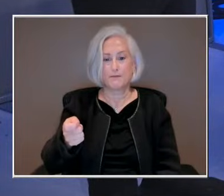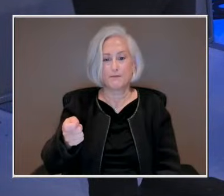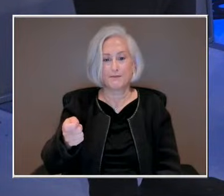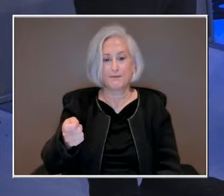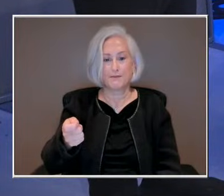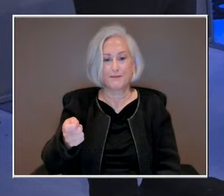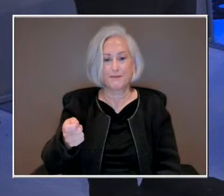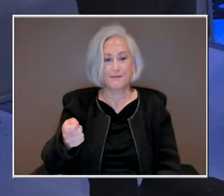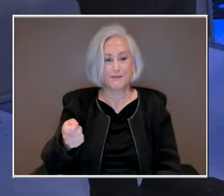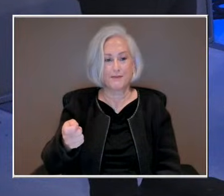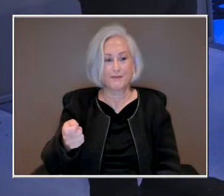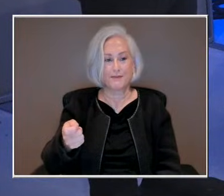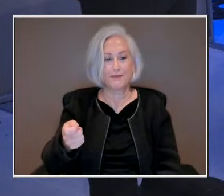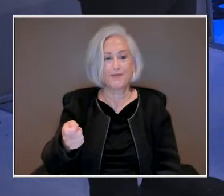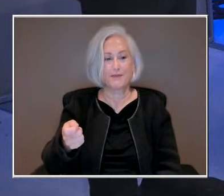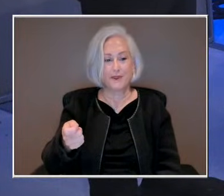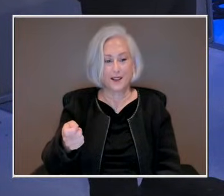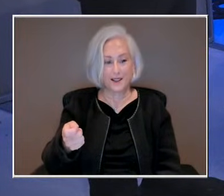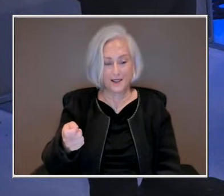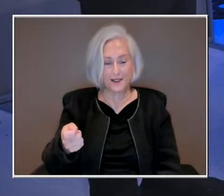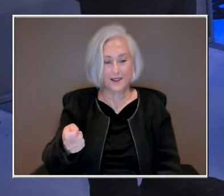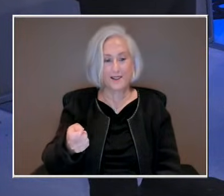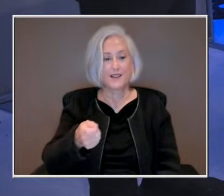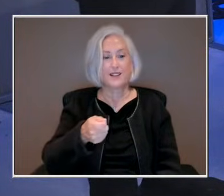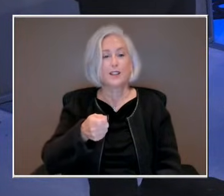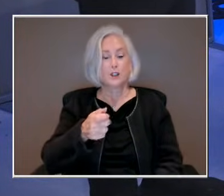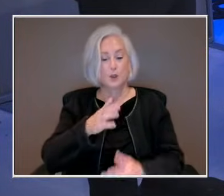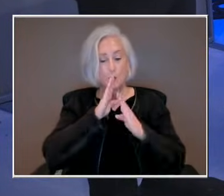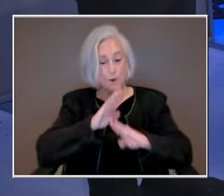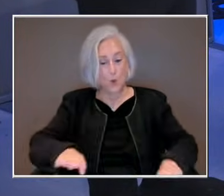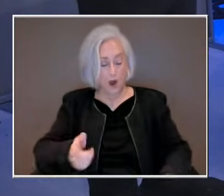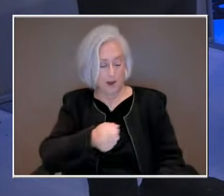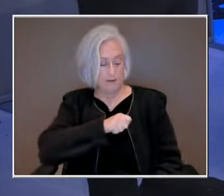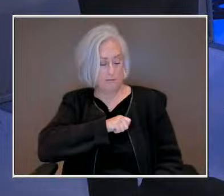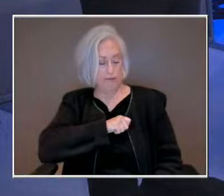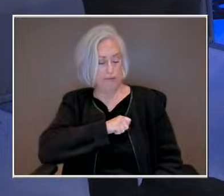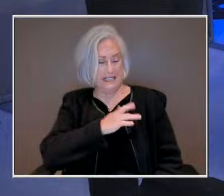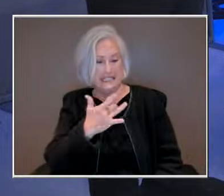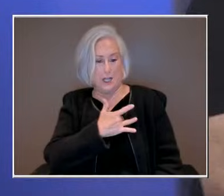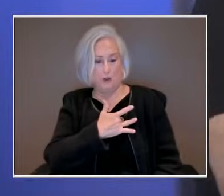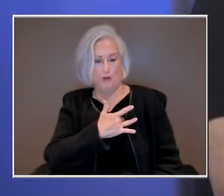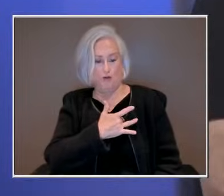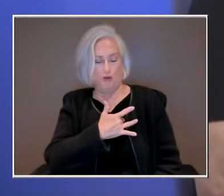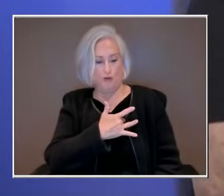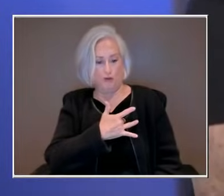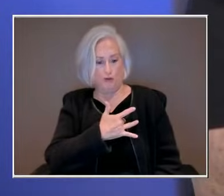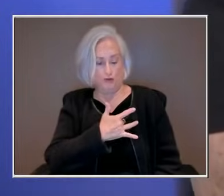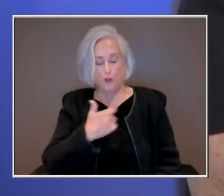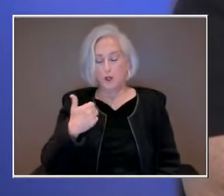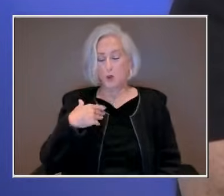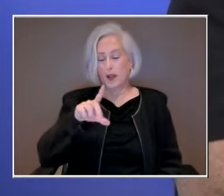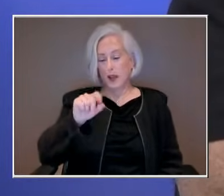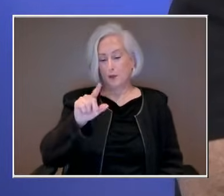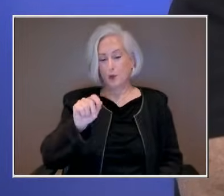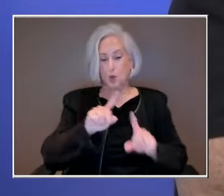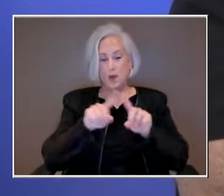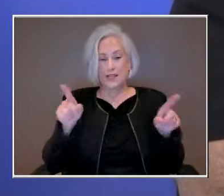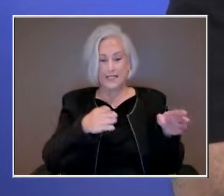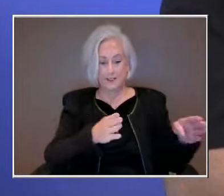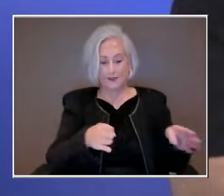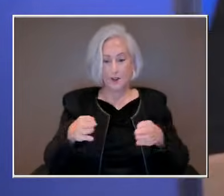Okay? So, and then like to that. dampen them, you just, okay? There's 20 different ways. You have mallets.